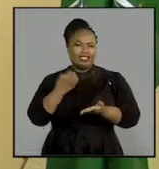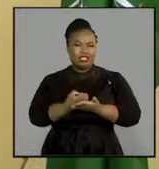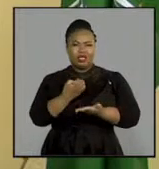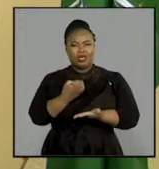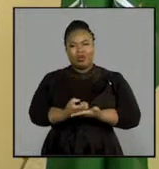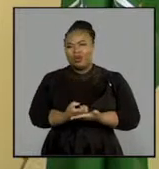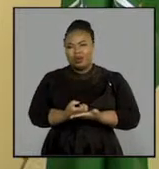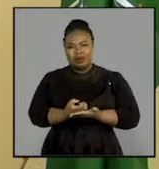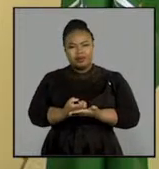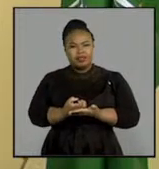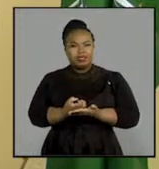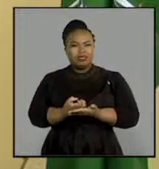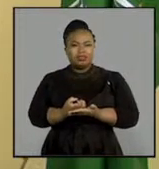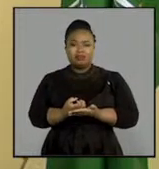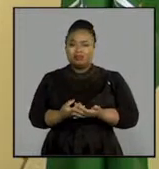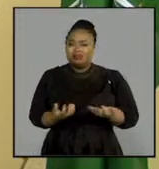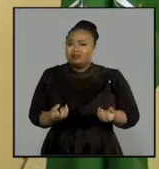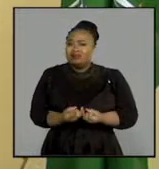and when the economy